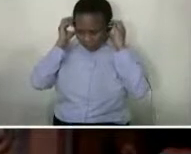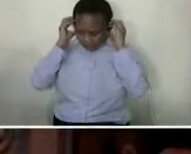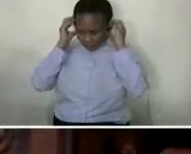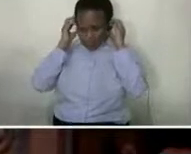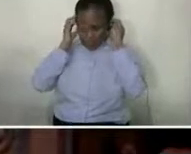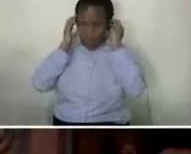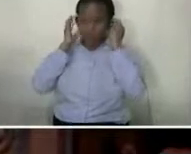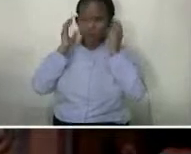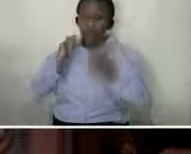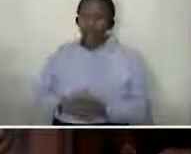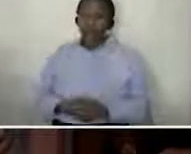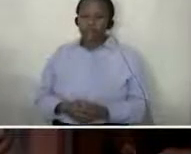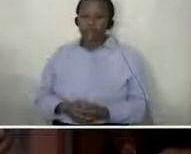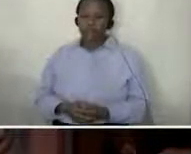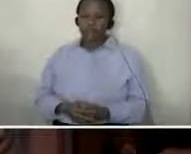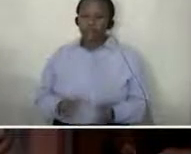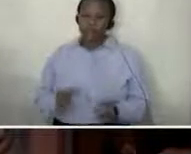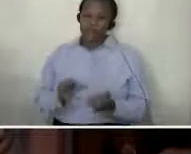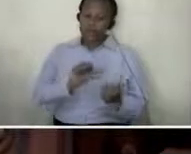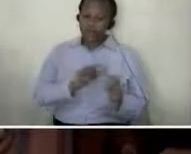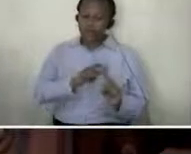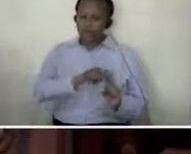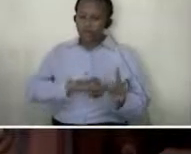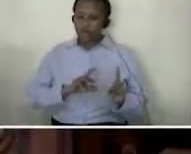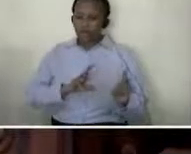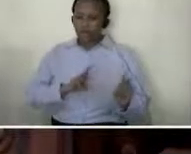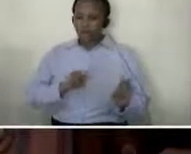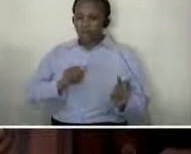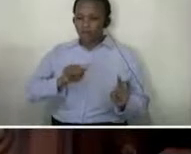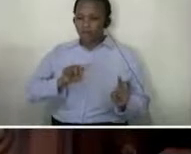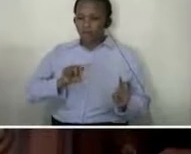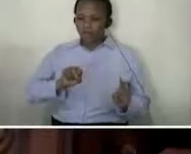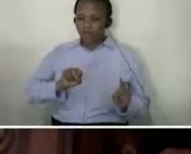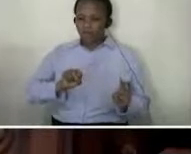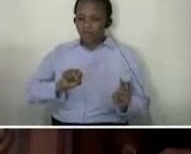Esther Kurrajbanzi for 2 minutes.